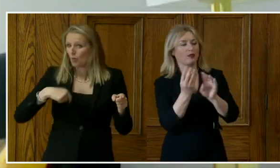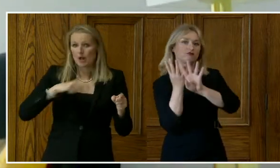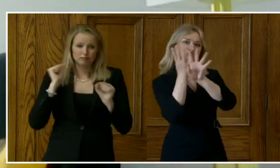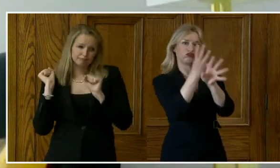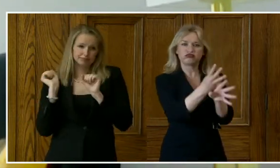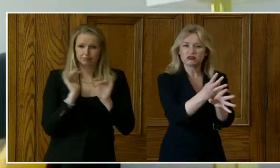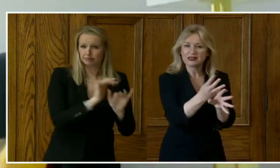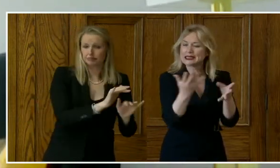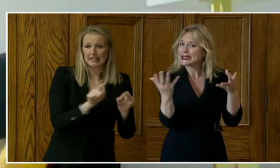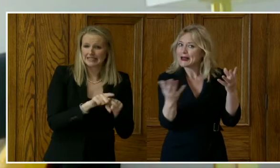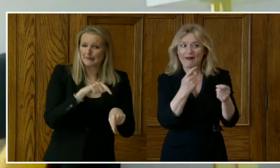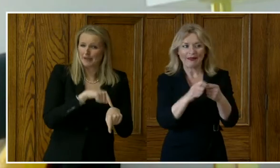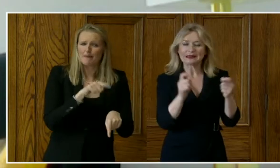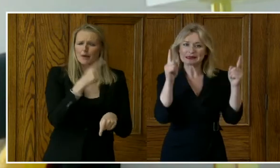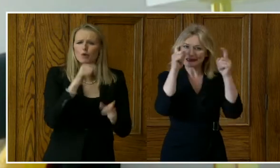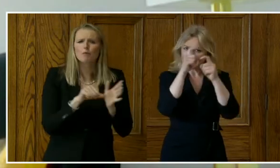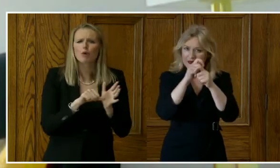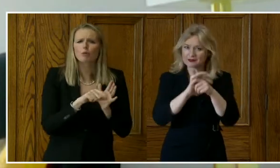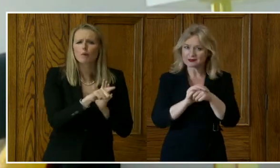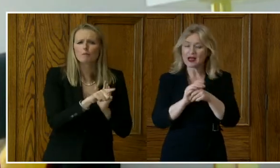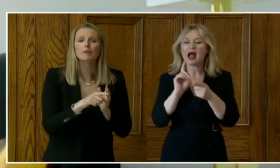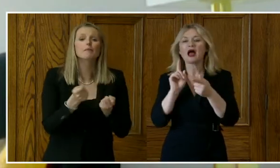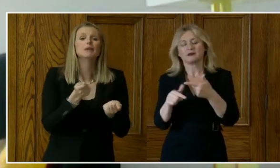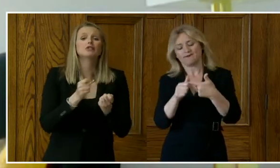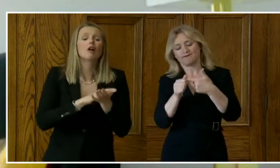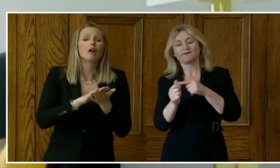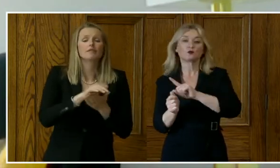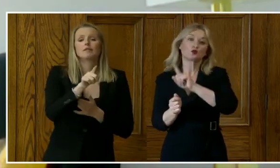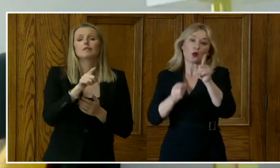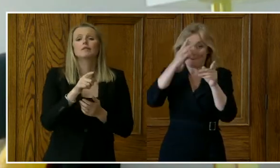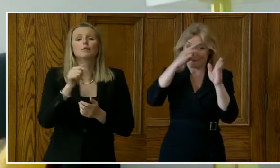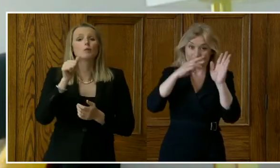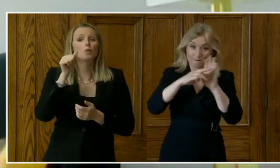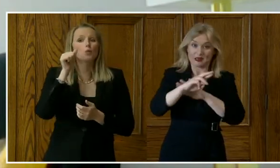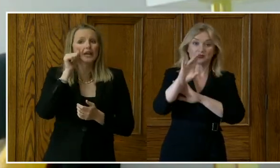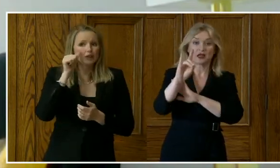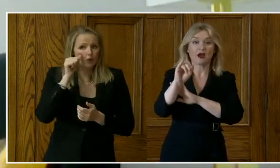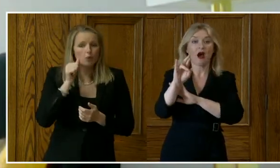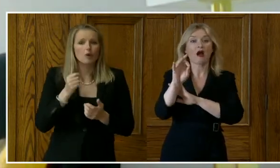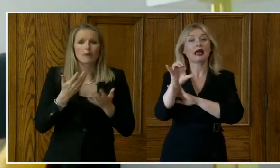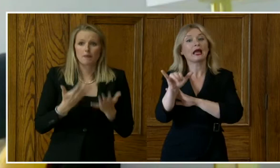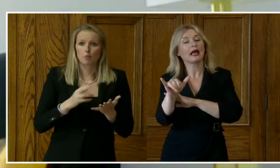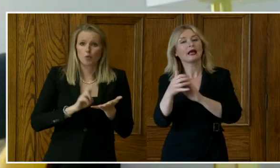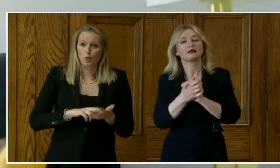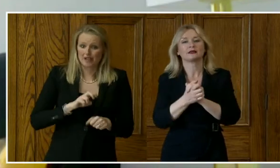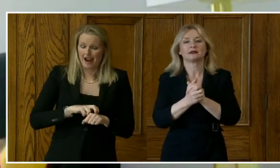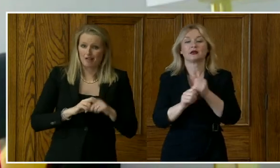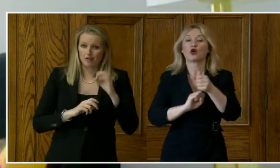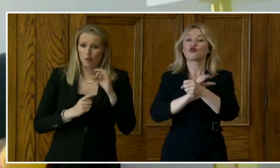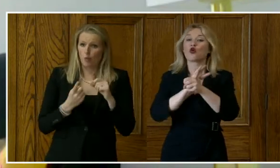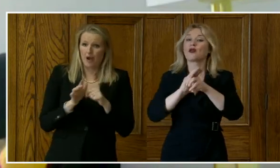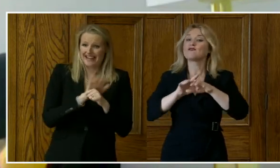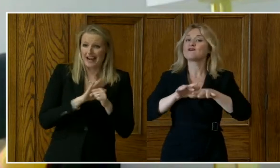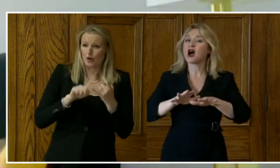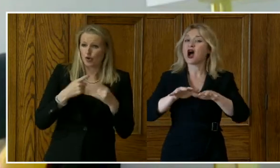that creates difficulties? And for Mr. Hargey, we know now that Northern Ireland is the only part of the UK which does